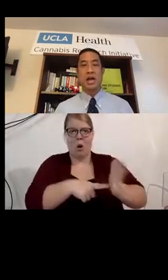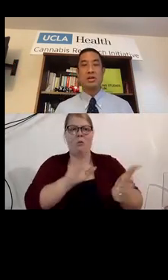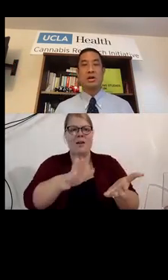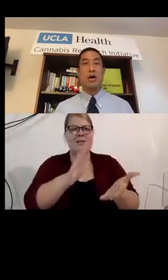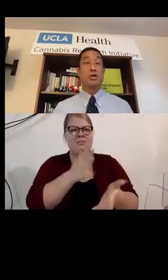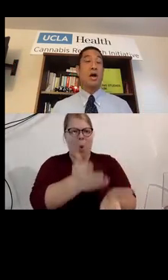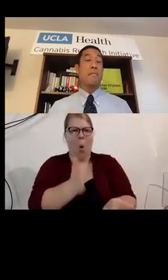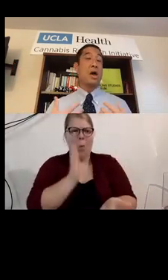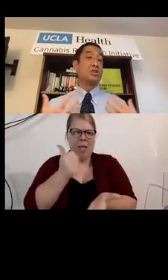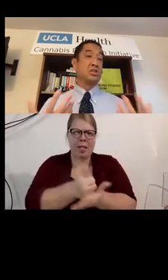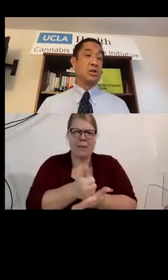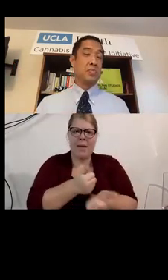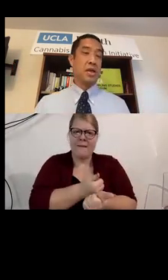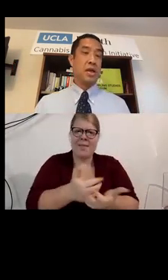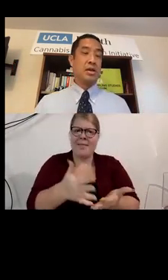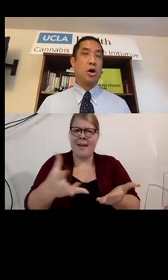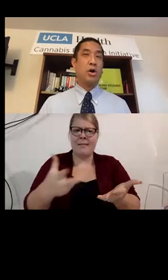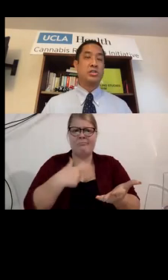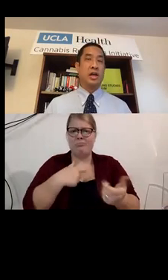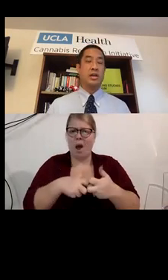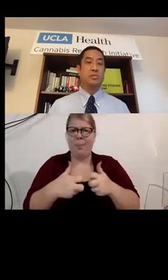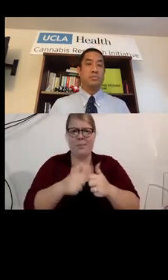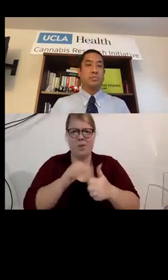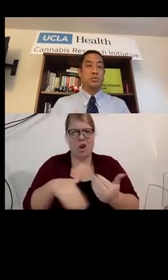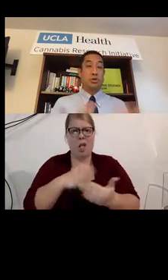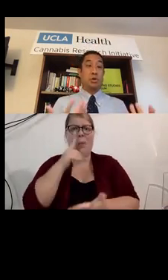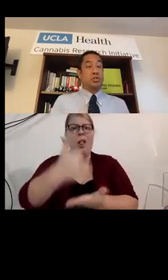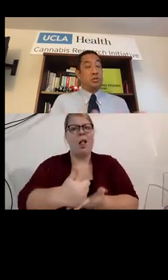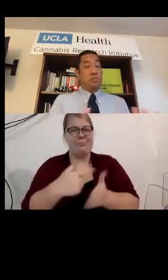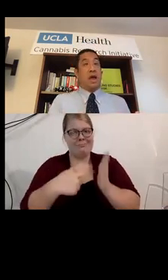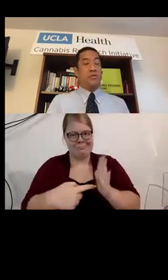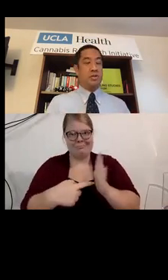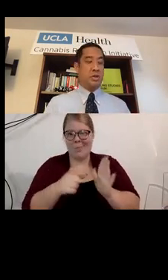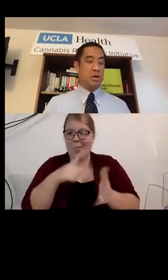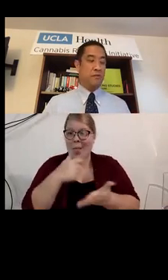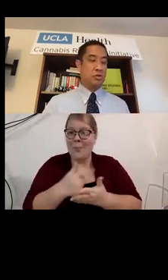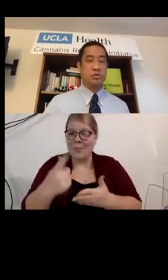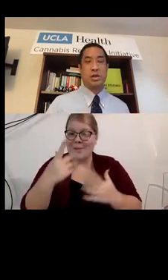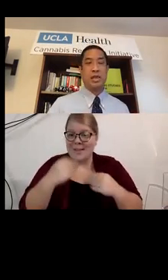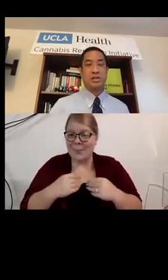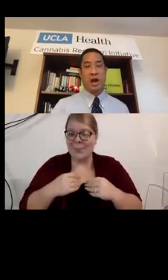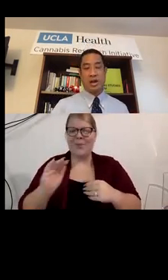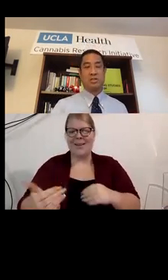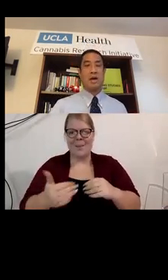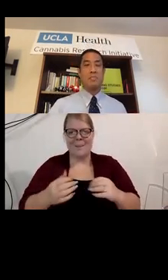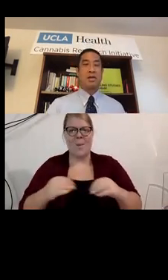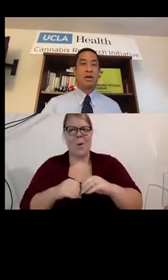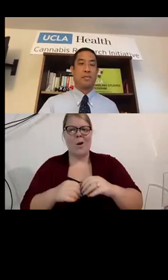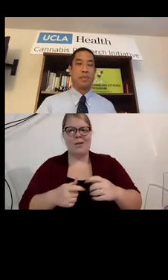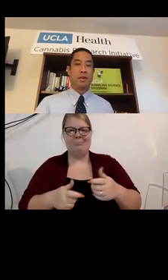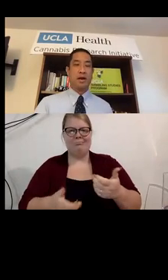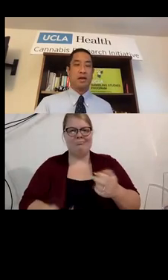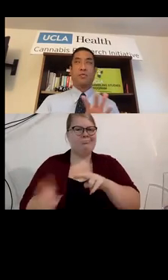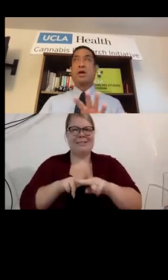this as allowing you to have better sleep. So it's a surge in demand for CBD. Unfortunately, the science does not back that